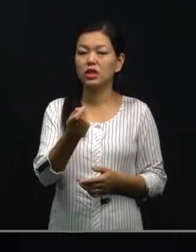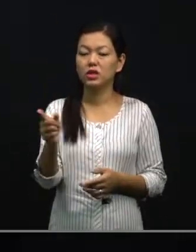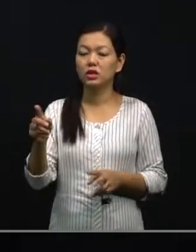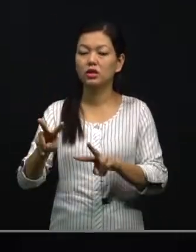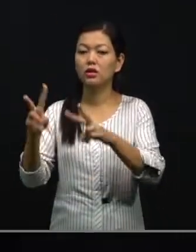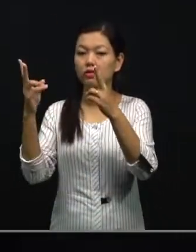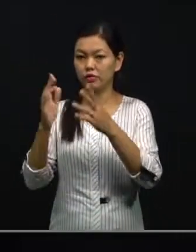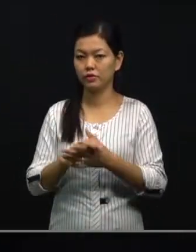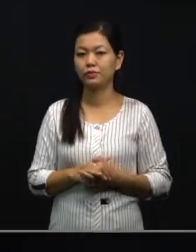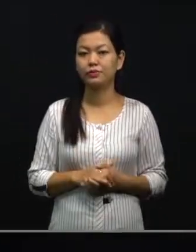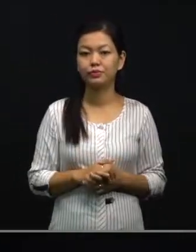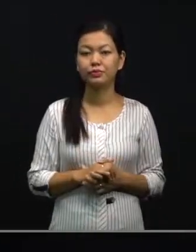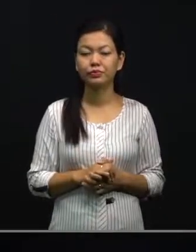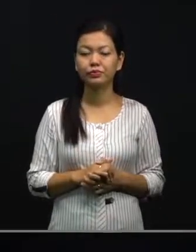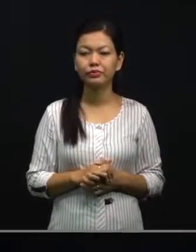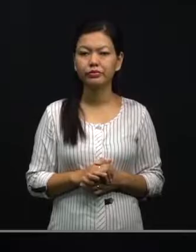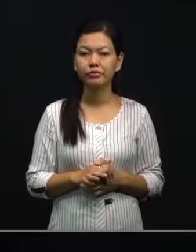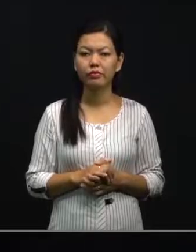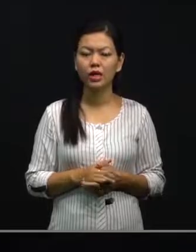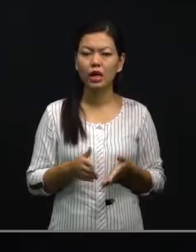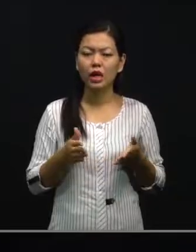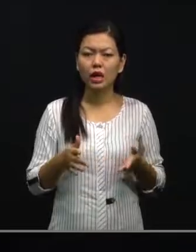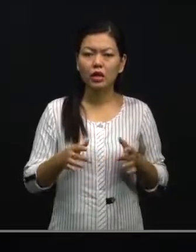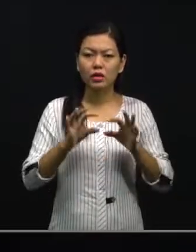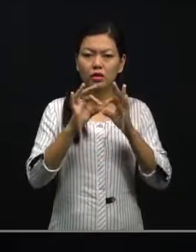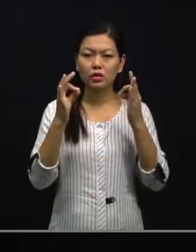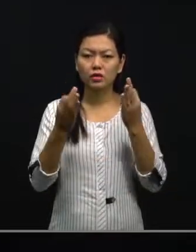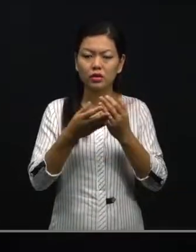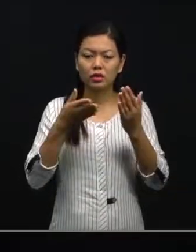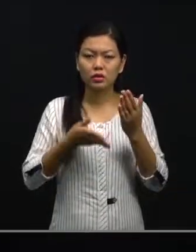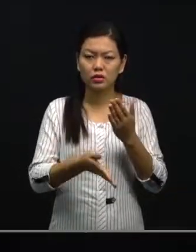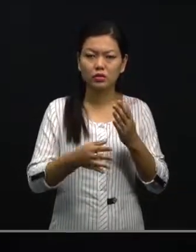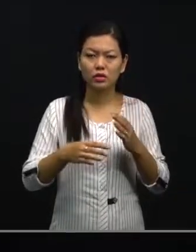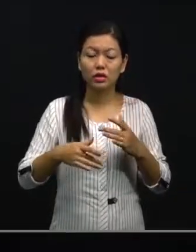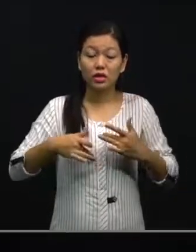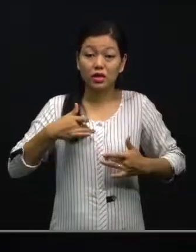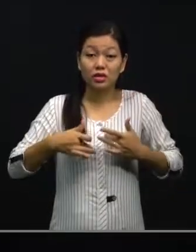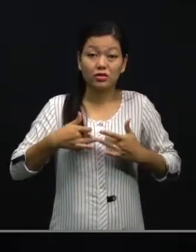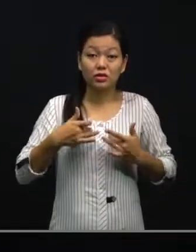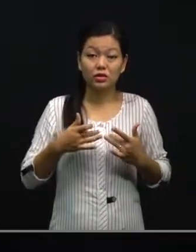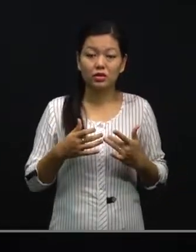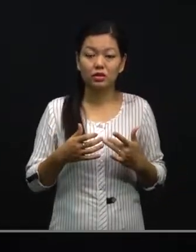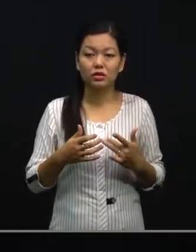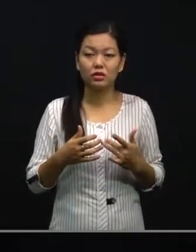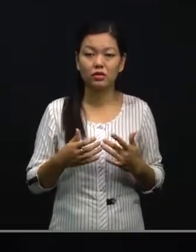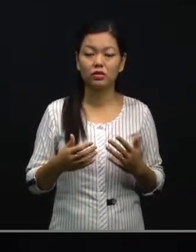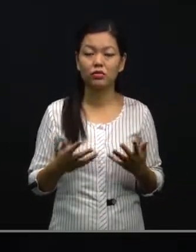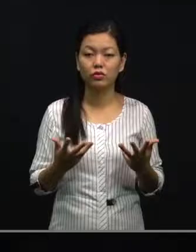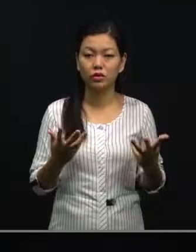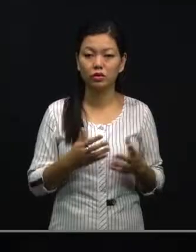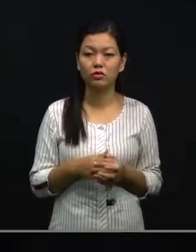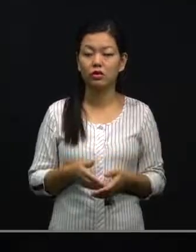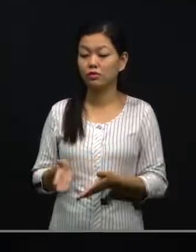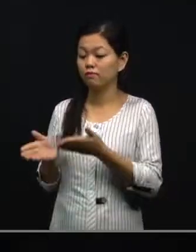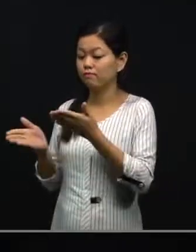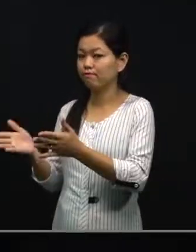is Virginia. Now, the most interesting character in our novel here is the ghost. The whole story gets unfolded